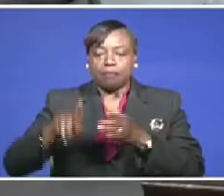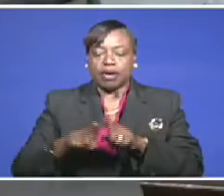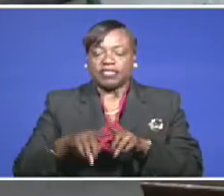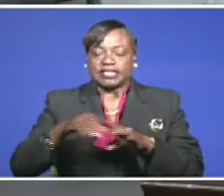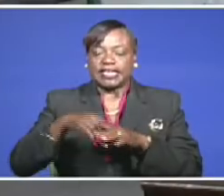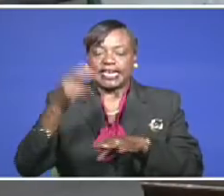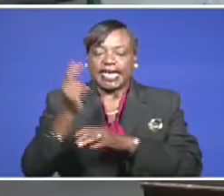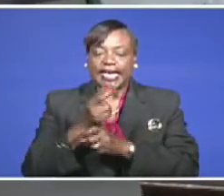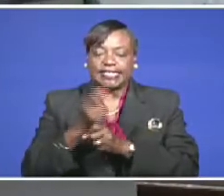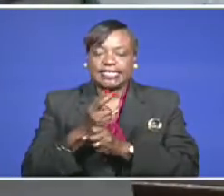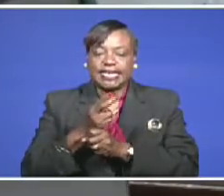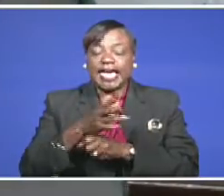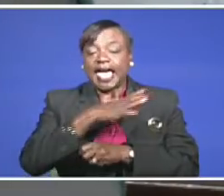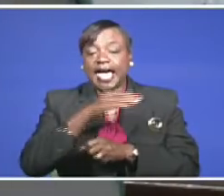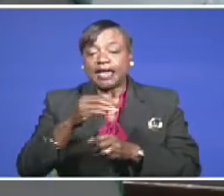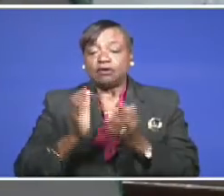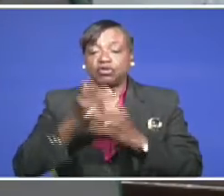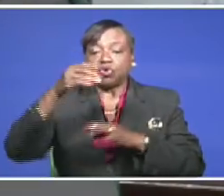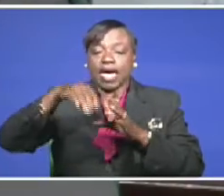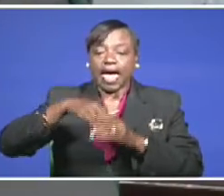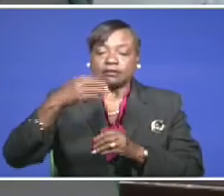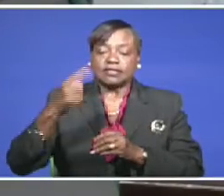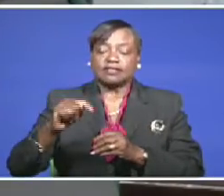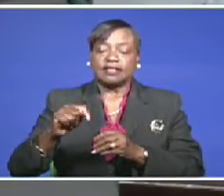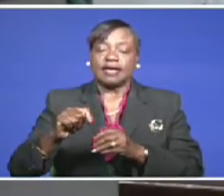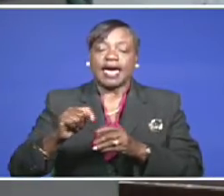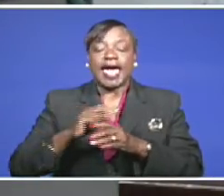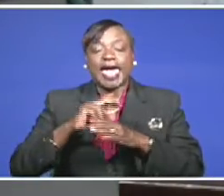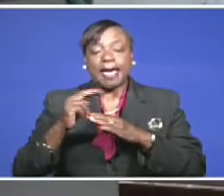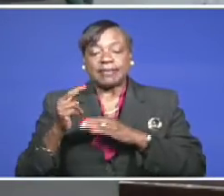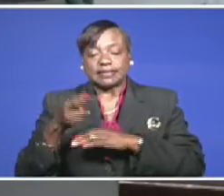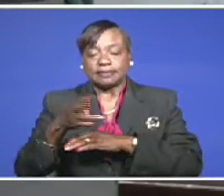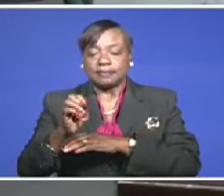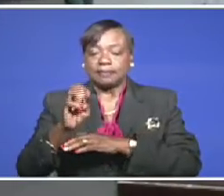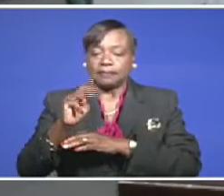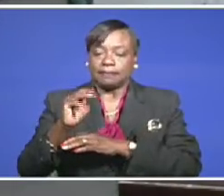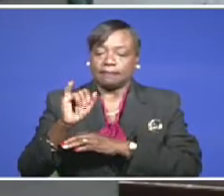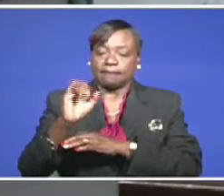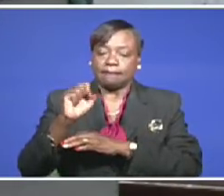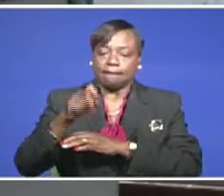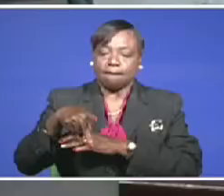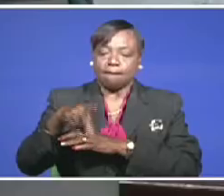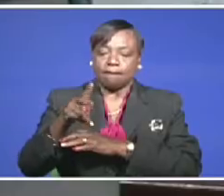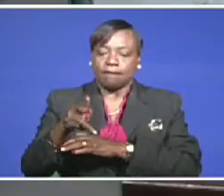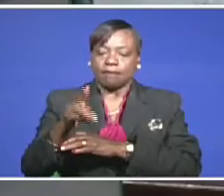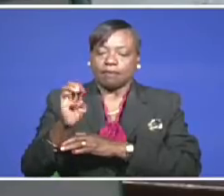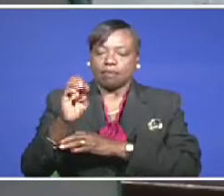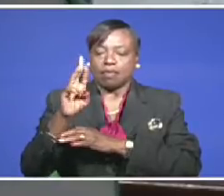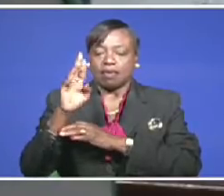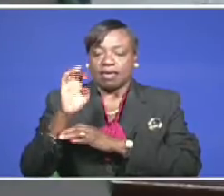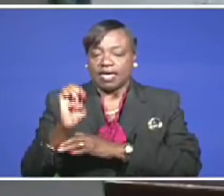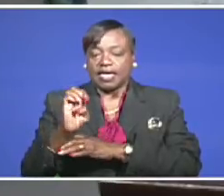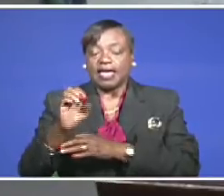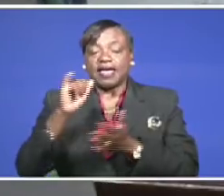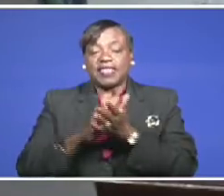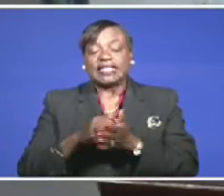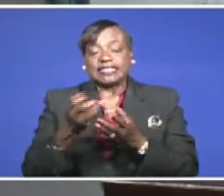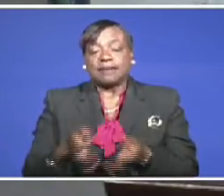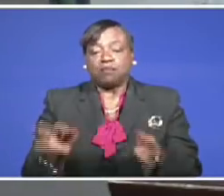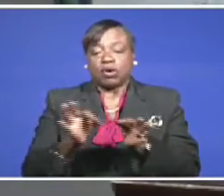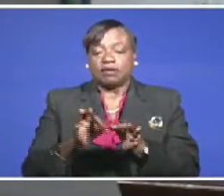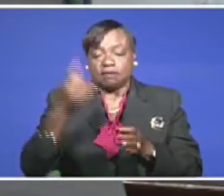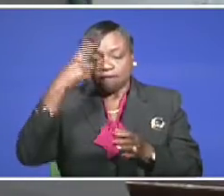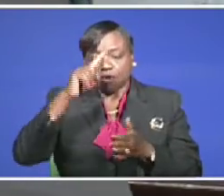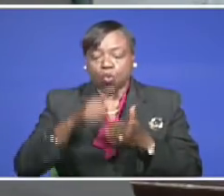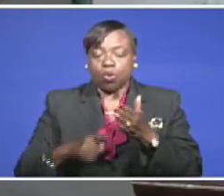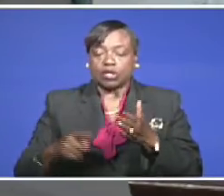entire hemisphere. I think that is significant in what we do. We have to reach out